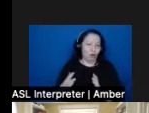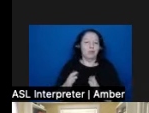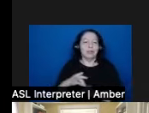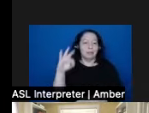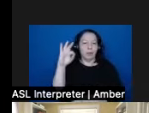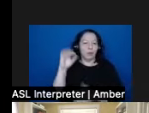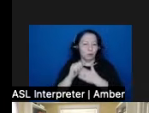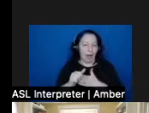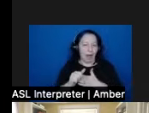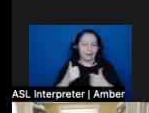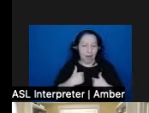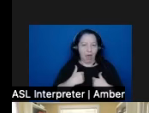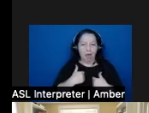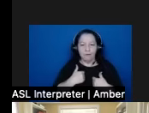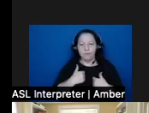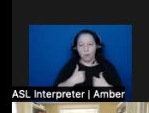I think that